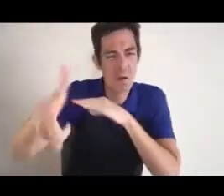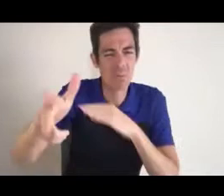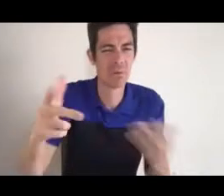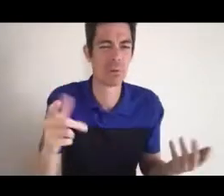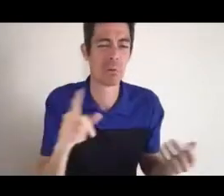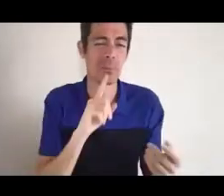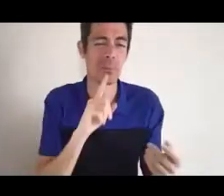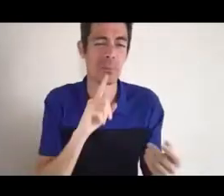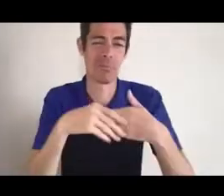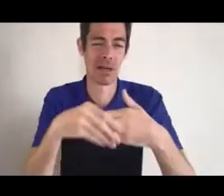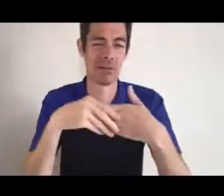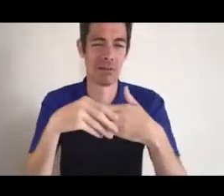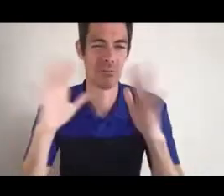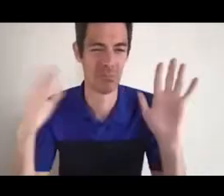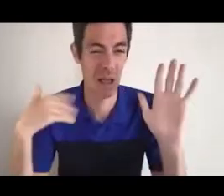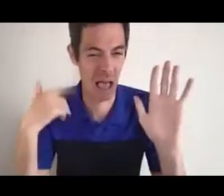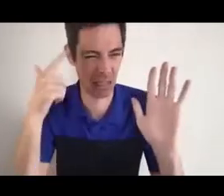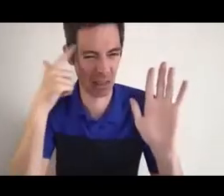on